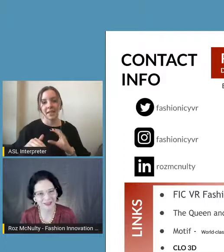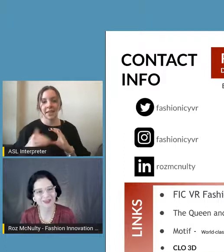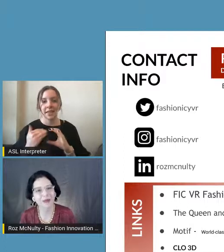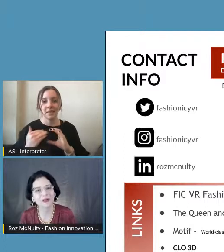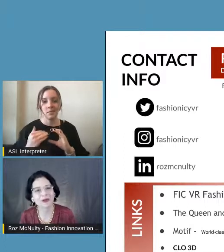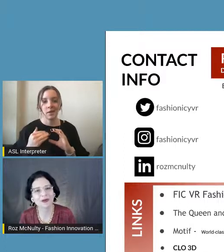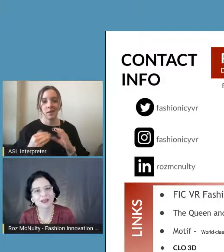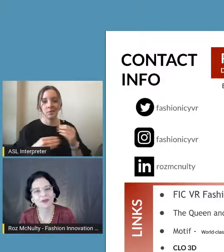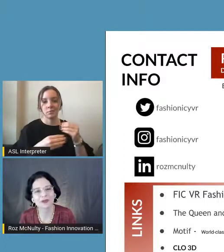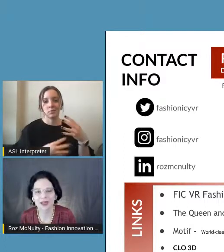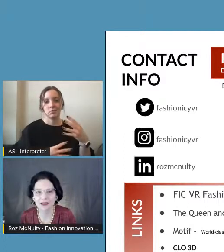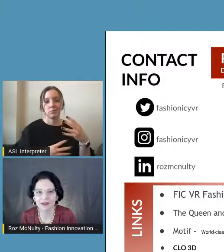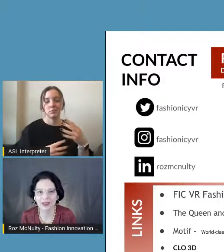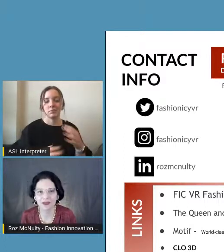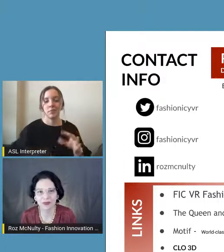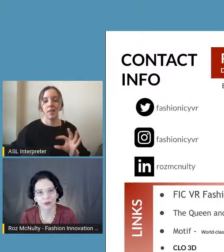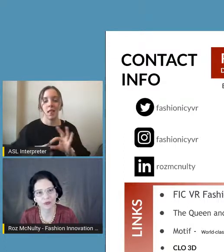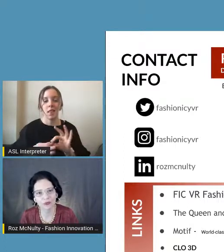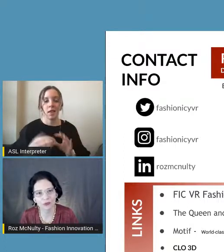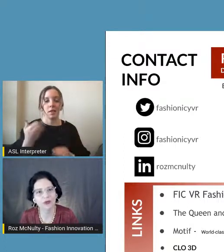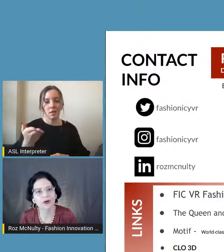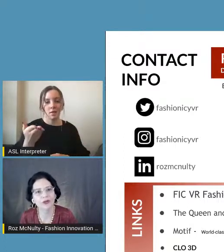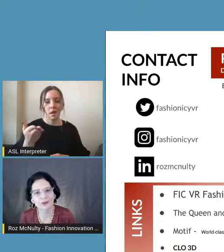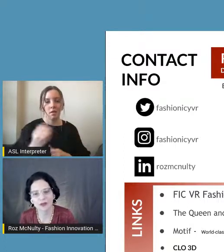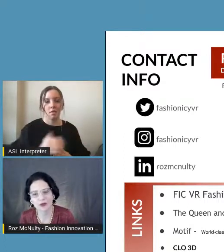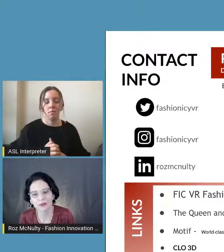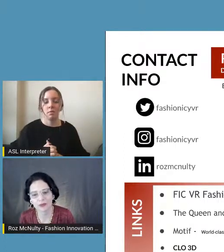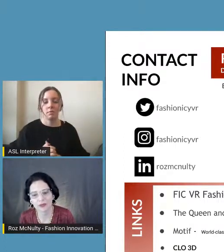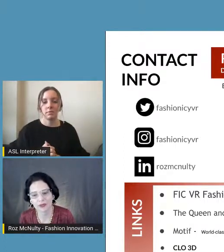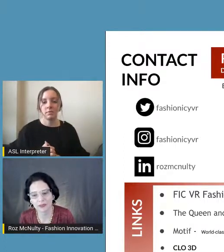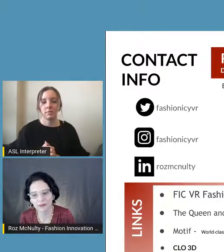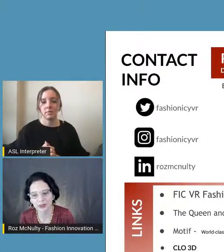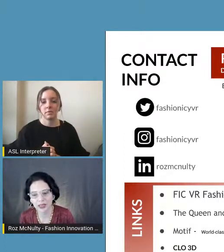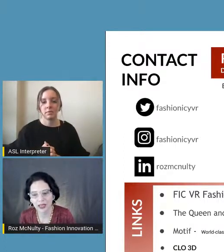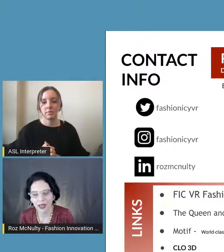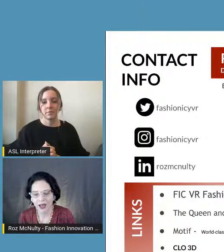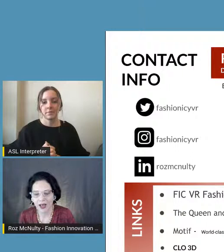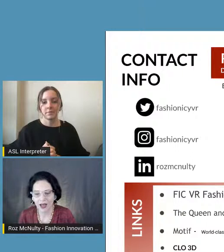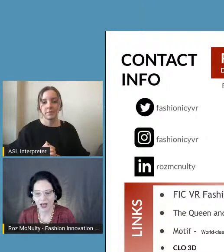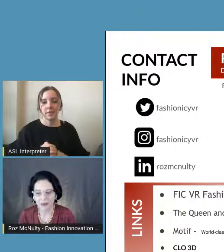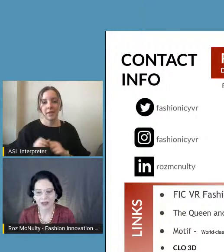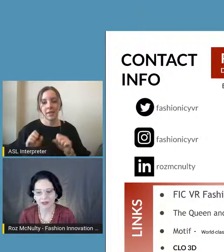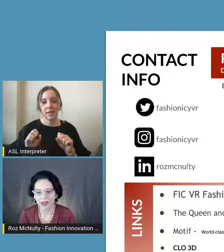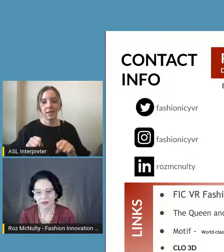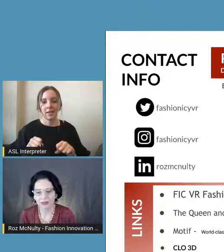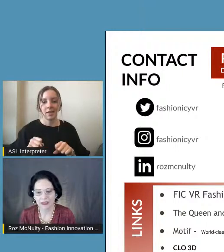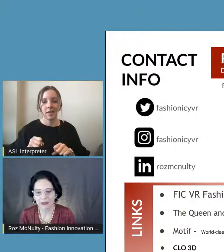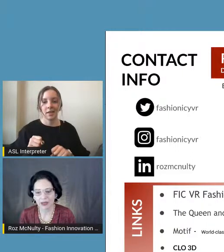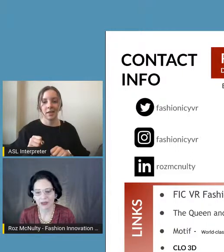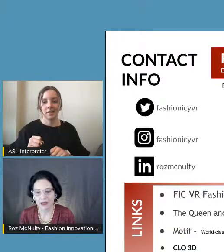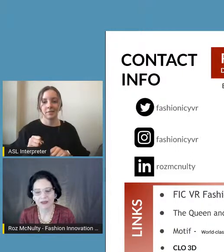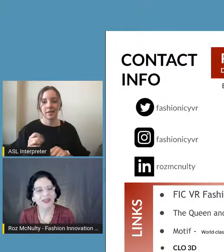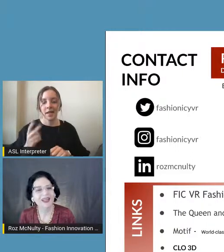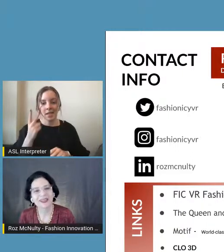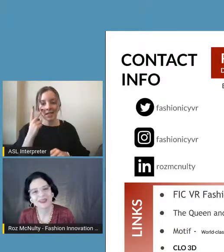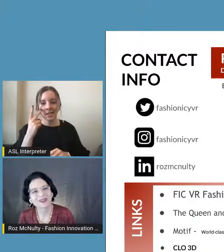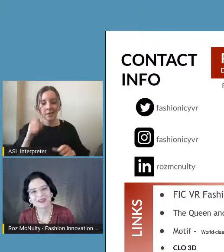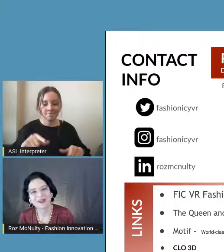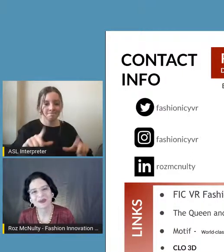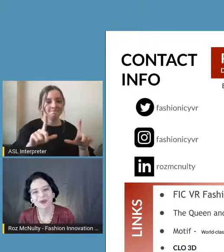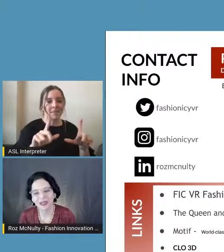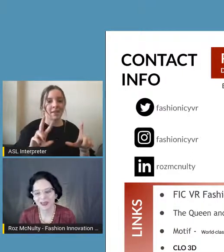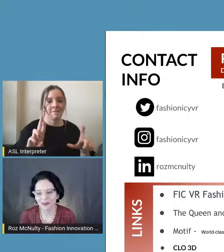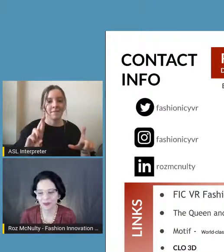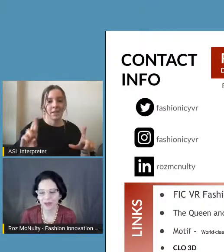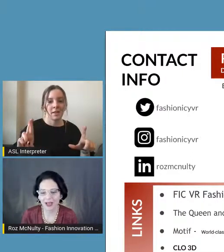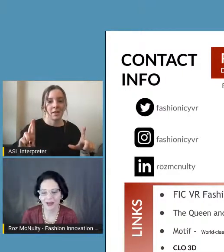the links up here if you'd like to get an overview on the VR museum. I definitely recommend taking a look